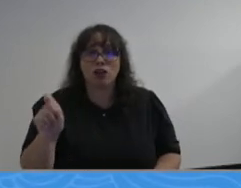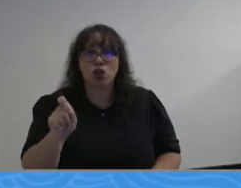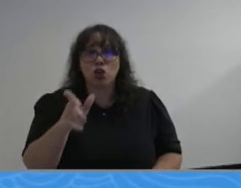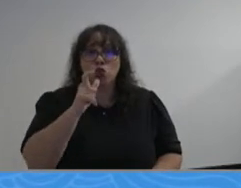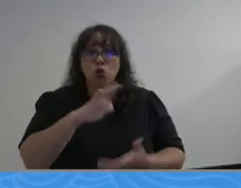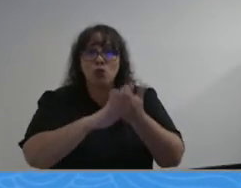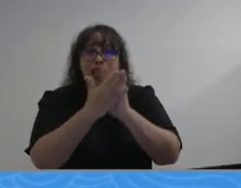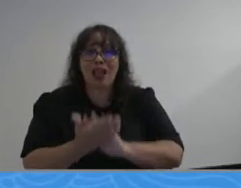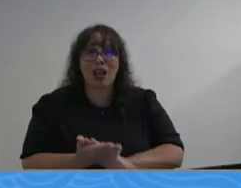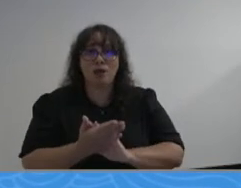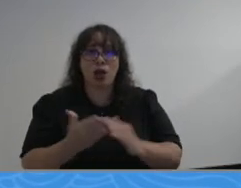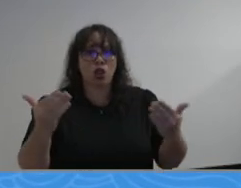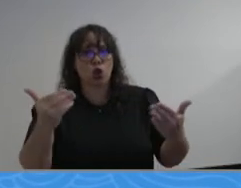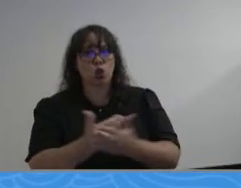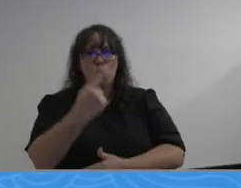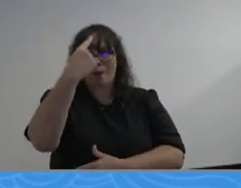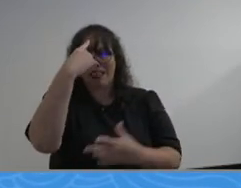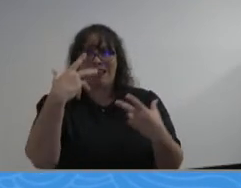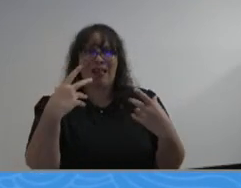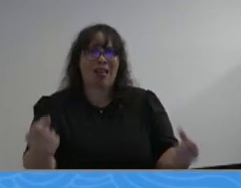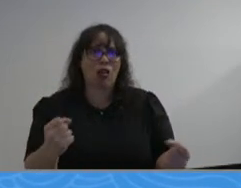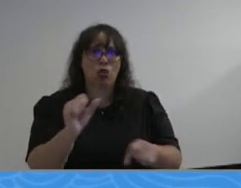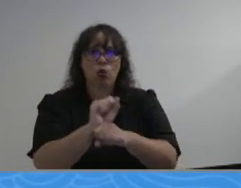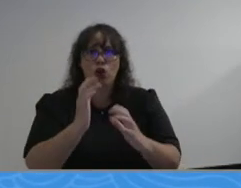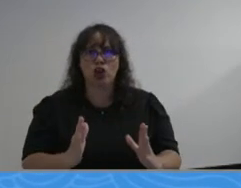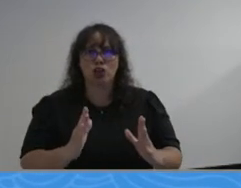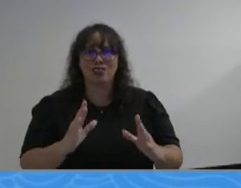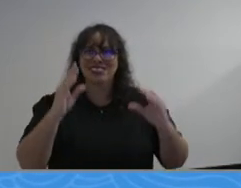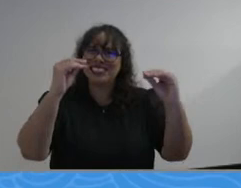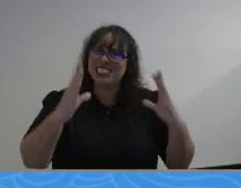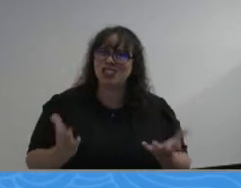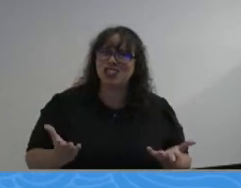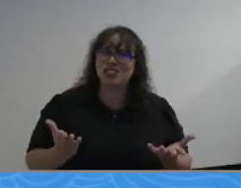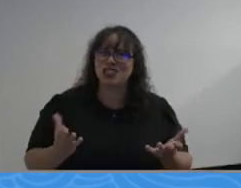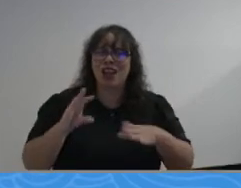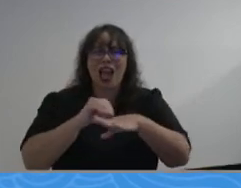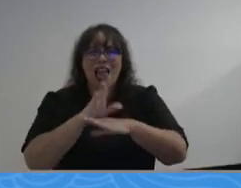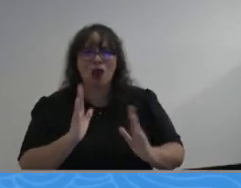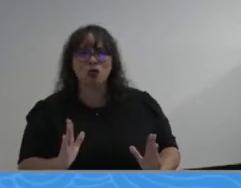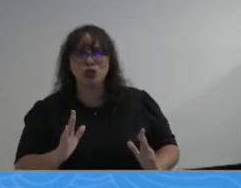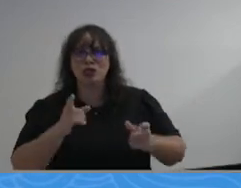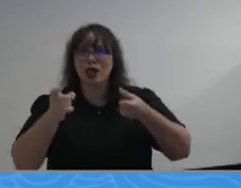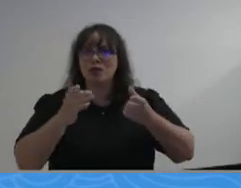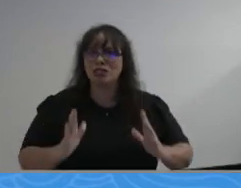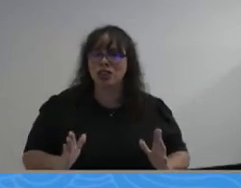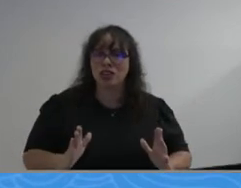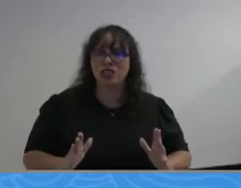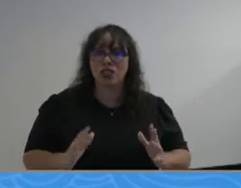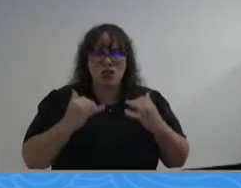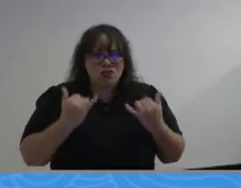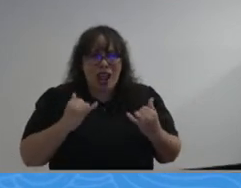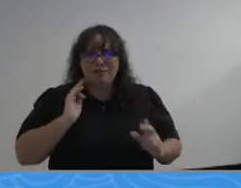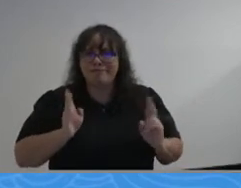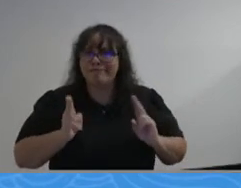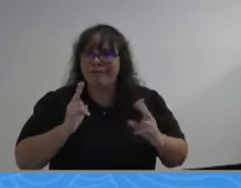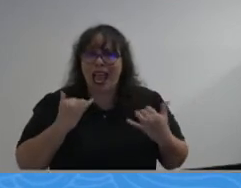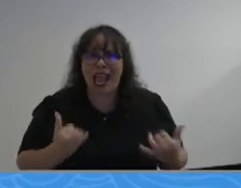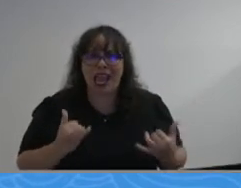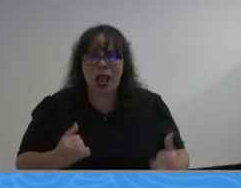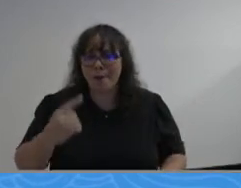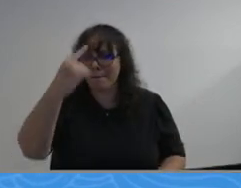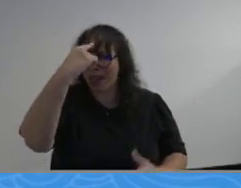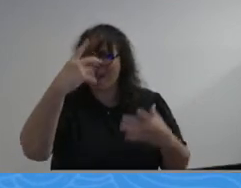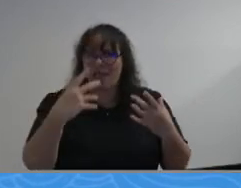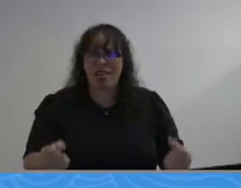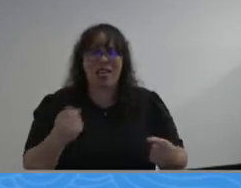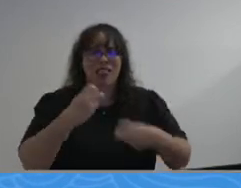workers? Teachers, counselors, administrators. I maintain in this moment of this fierce urgency of now, we have to make mental health